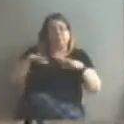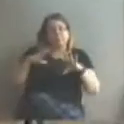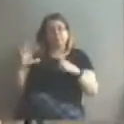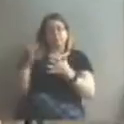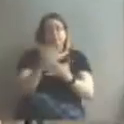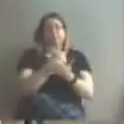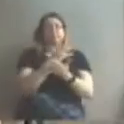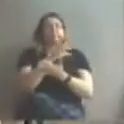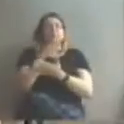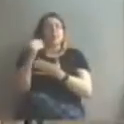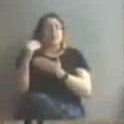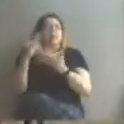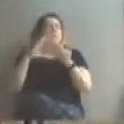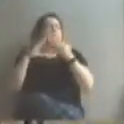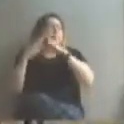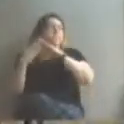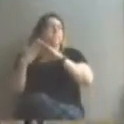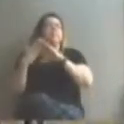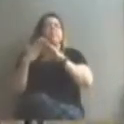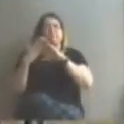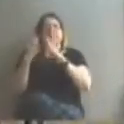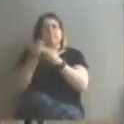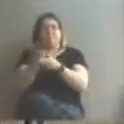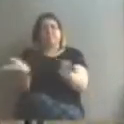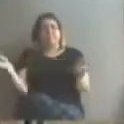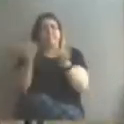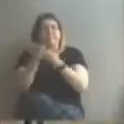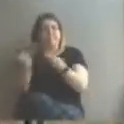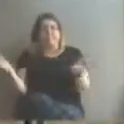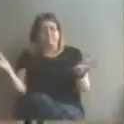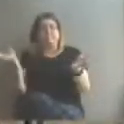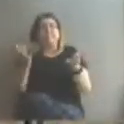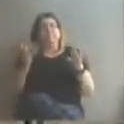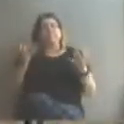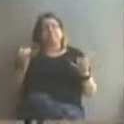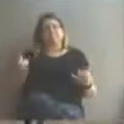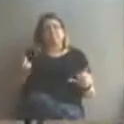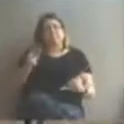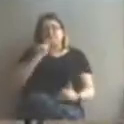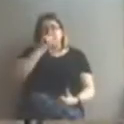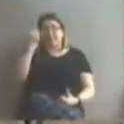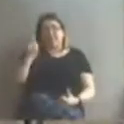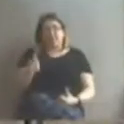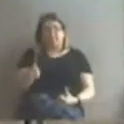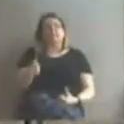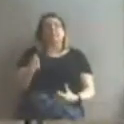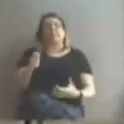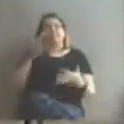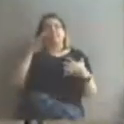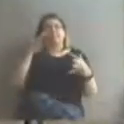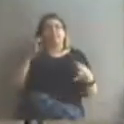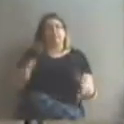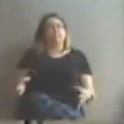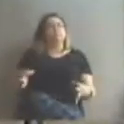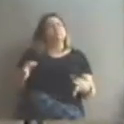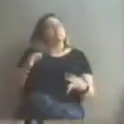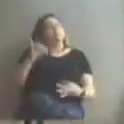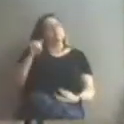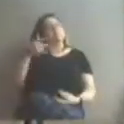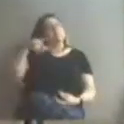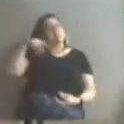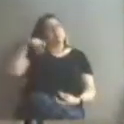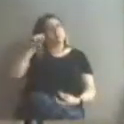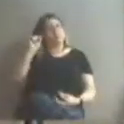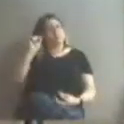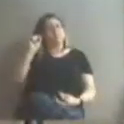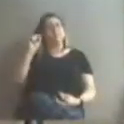successful community-wide clothing distributions. Now, therefore, be it resolved that the Jefferson County Board